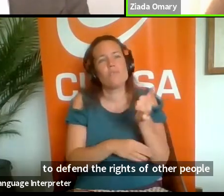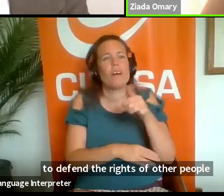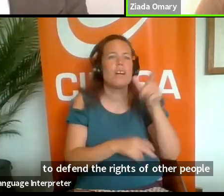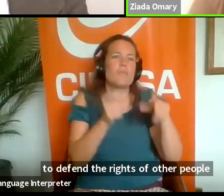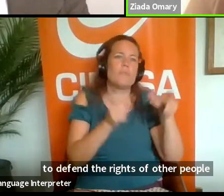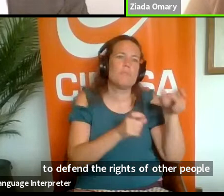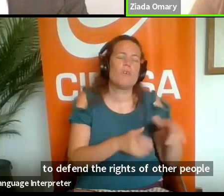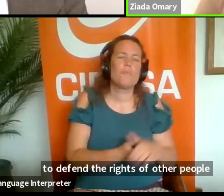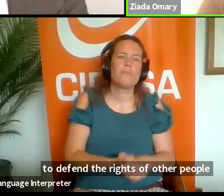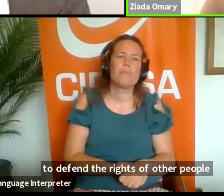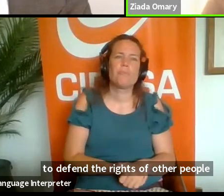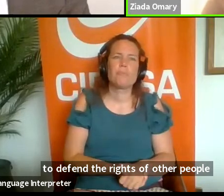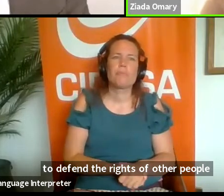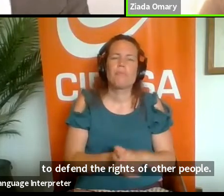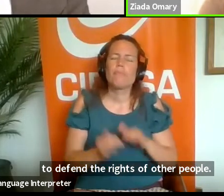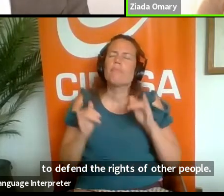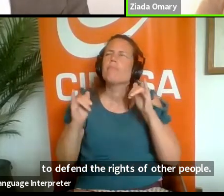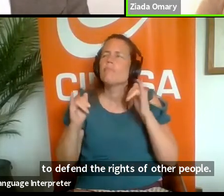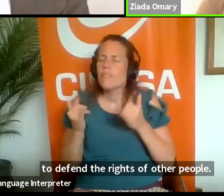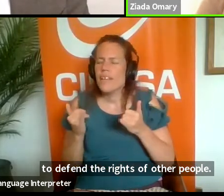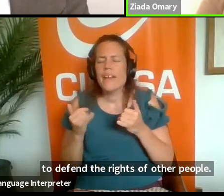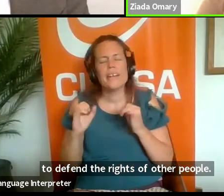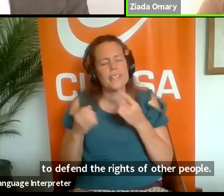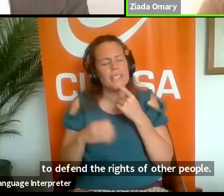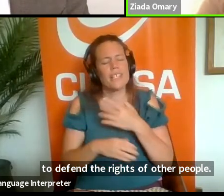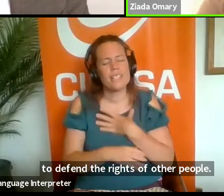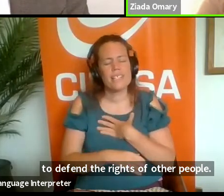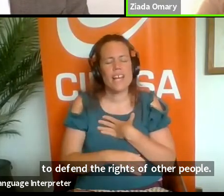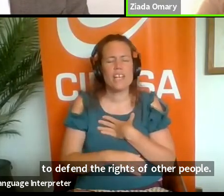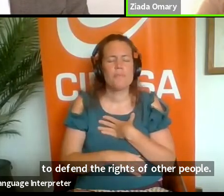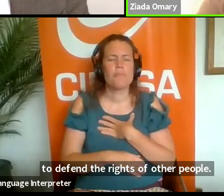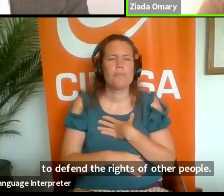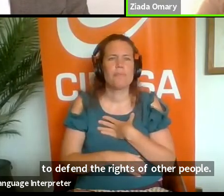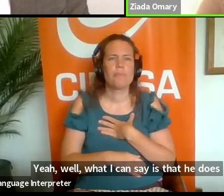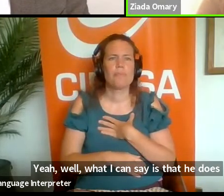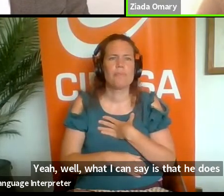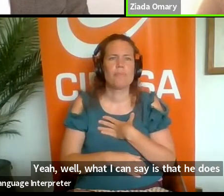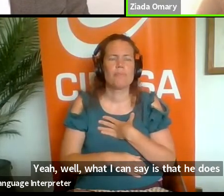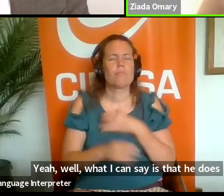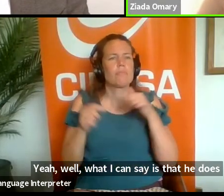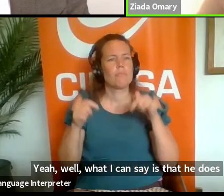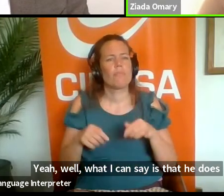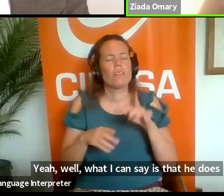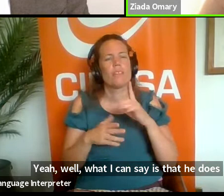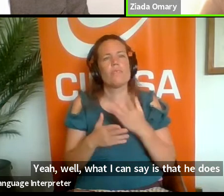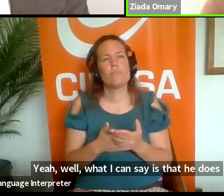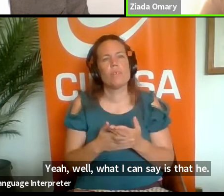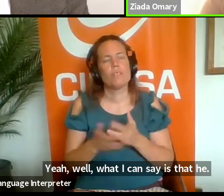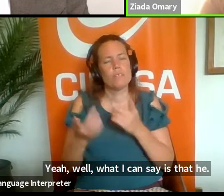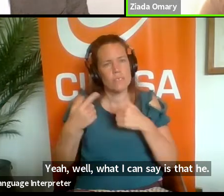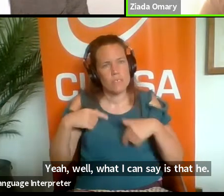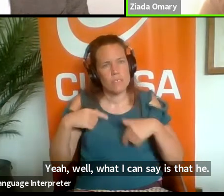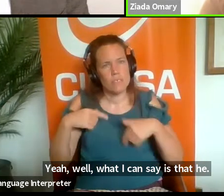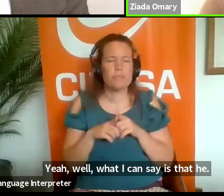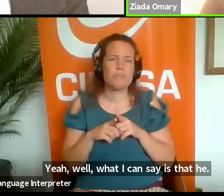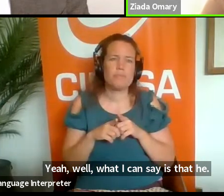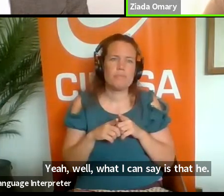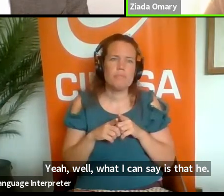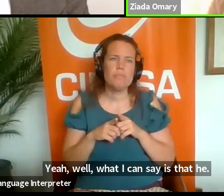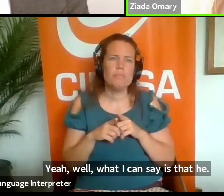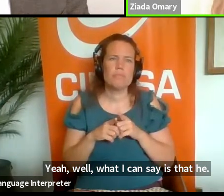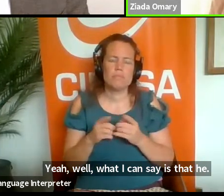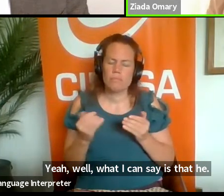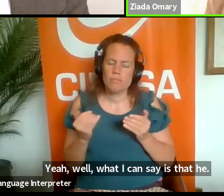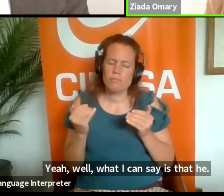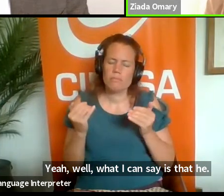Yeah, well, what I can say is that at this point, we're at a point that all